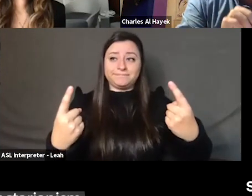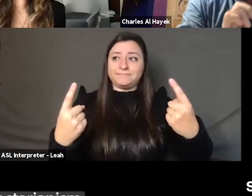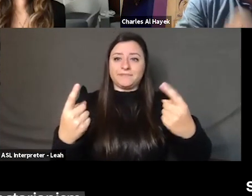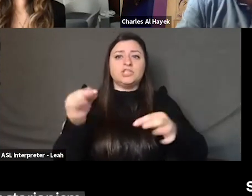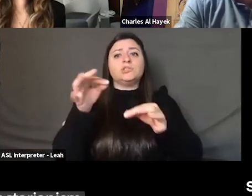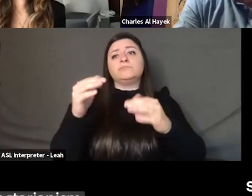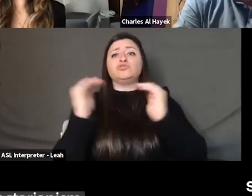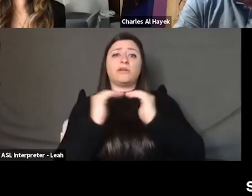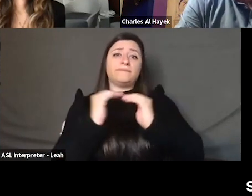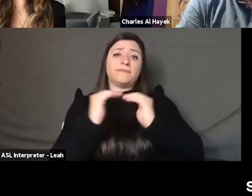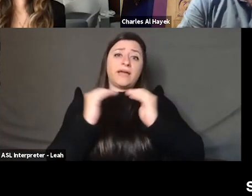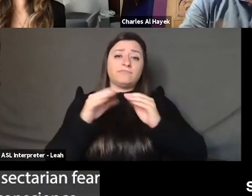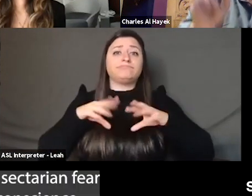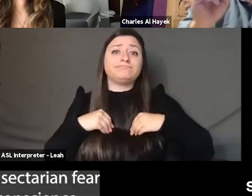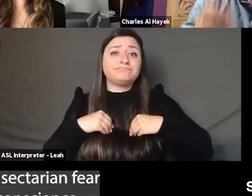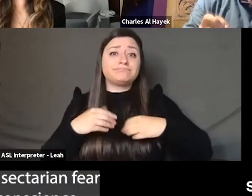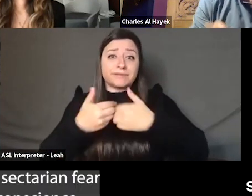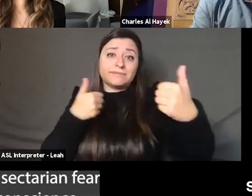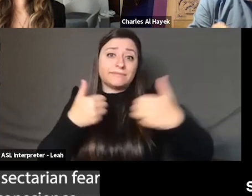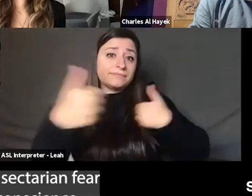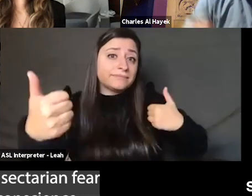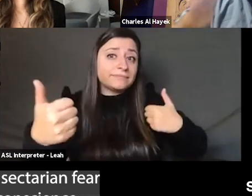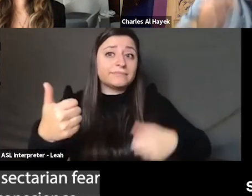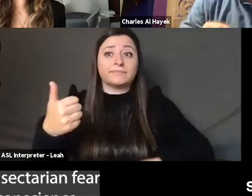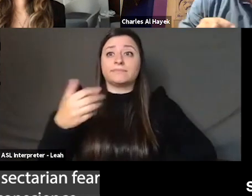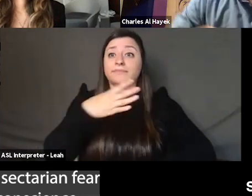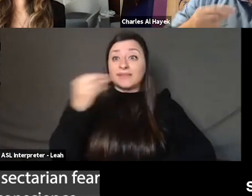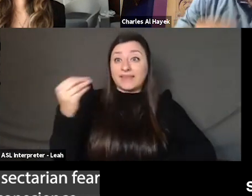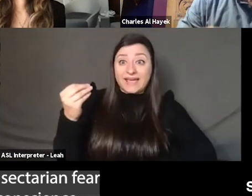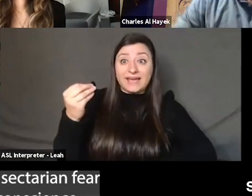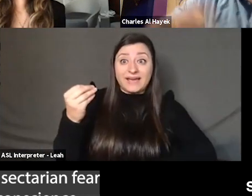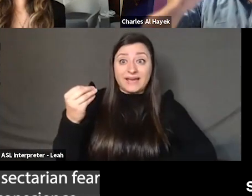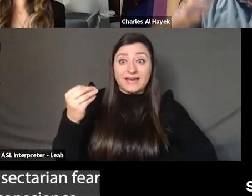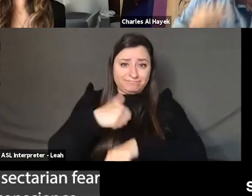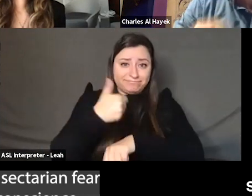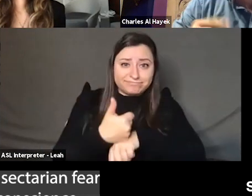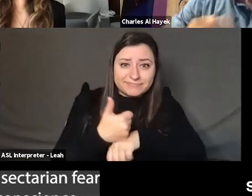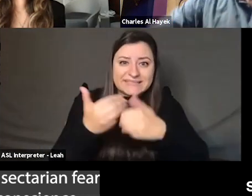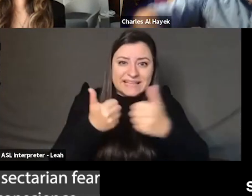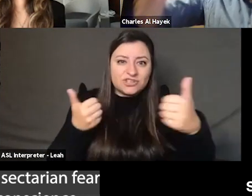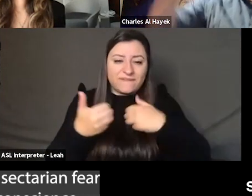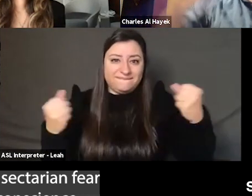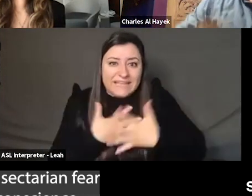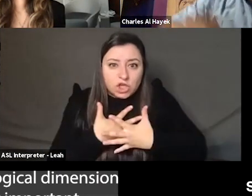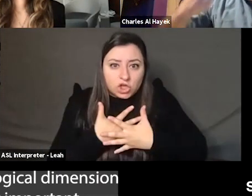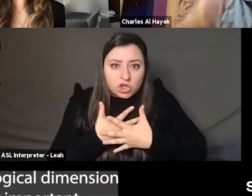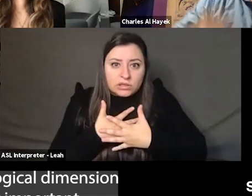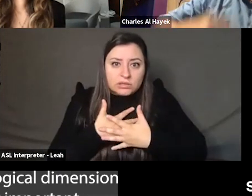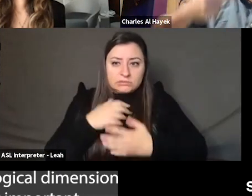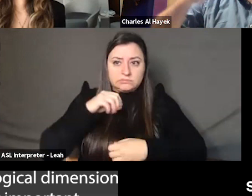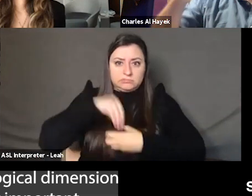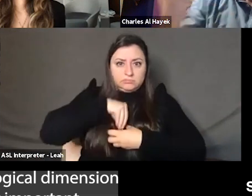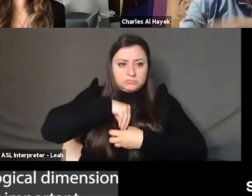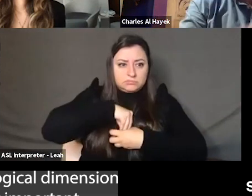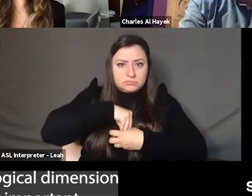justifies sectarianism. It also installs sectarian fear in the subconscious. It has